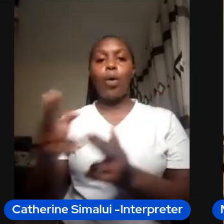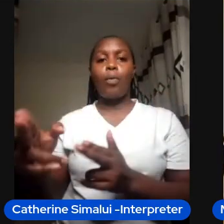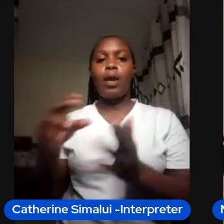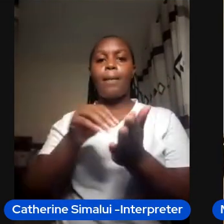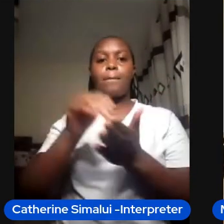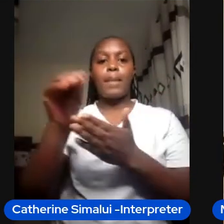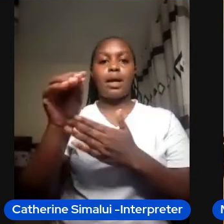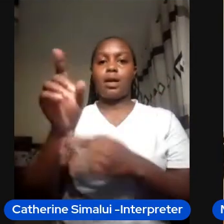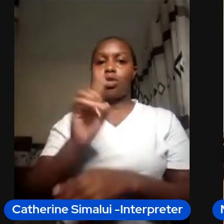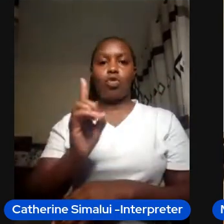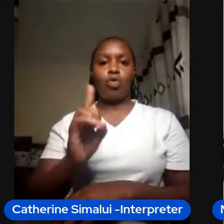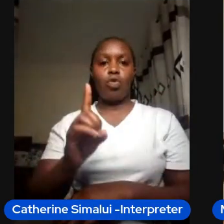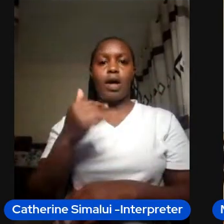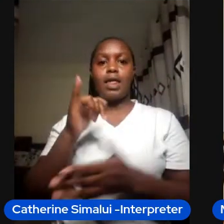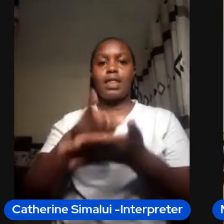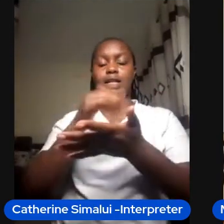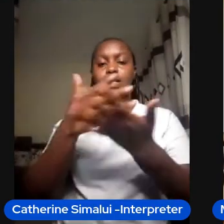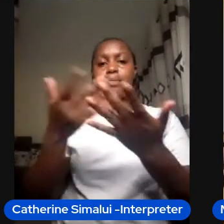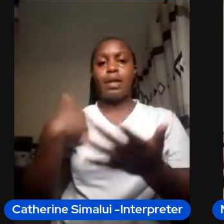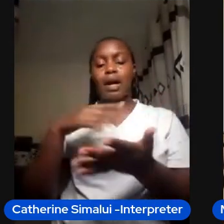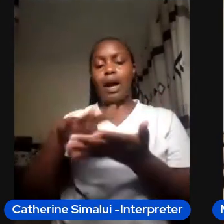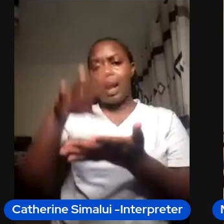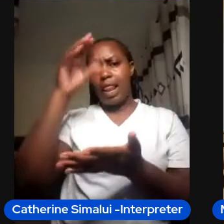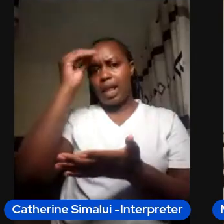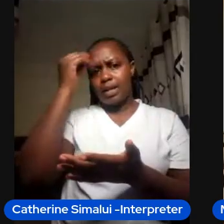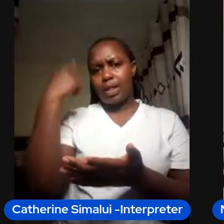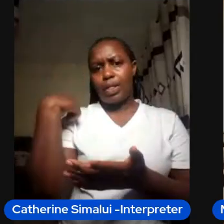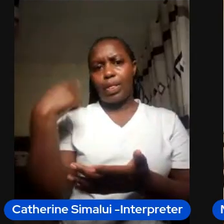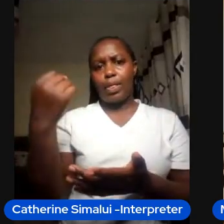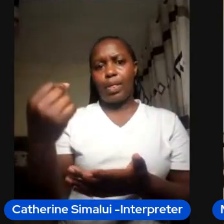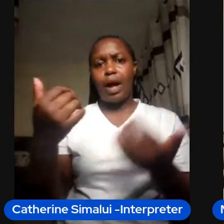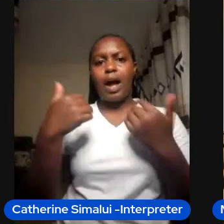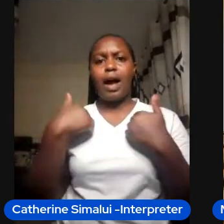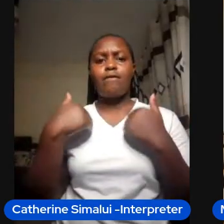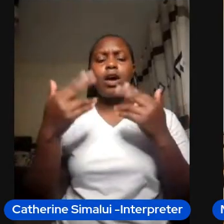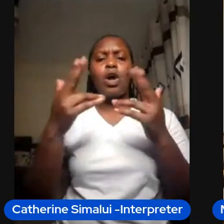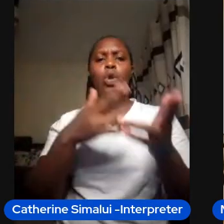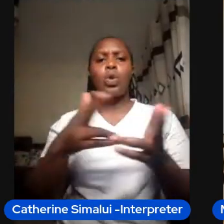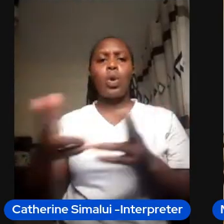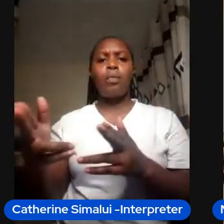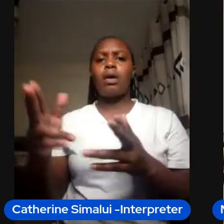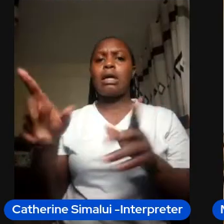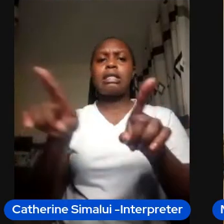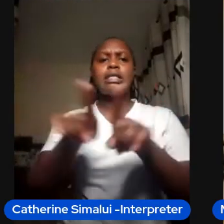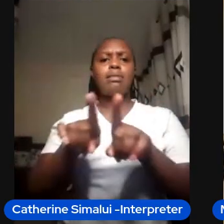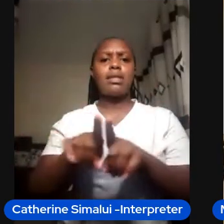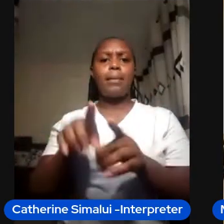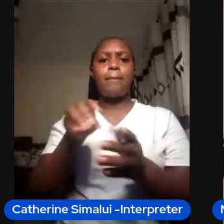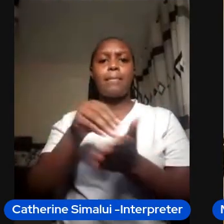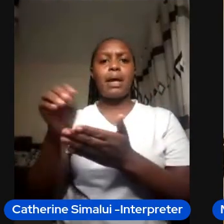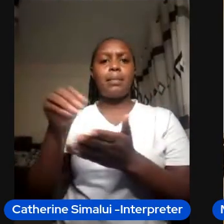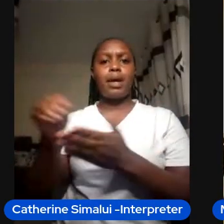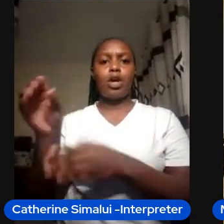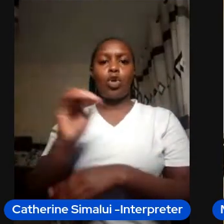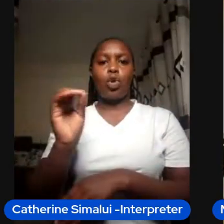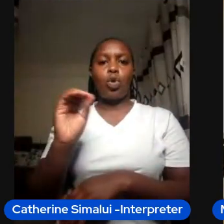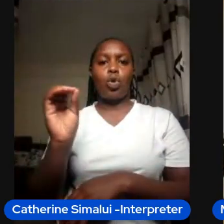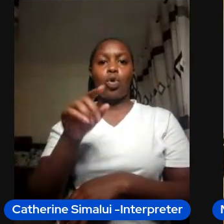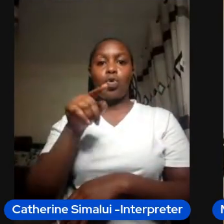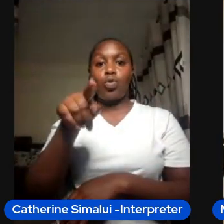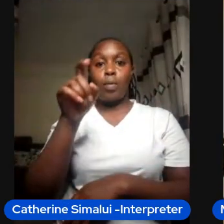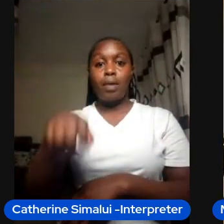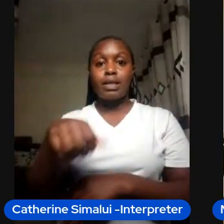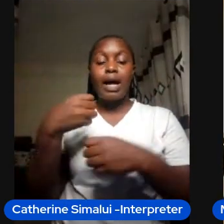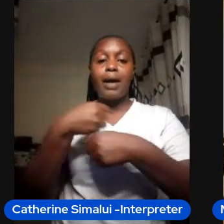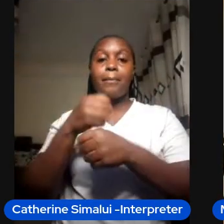learn recently in my social media journey. There's no like common rate card, so you have to set like your rate card in a different way. Most of the